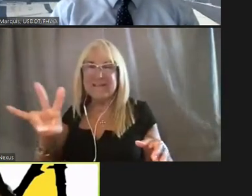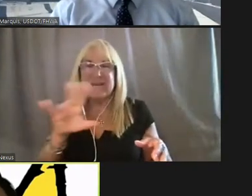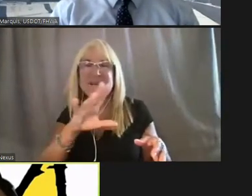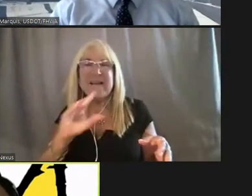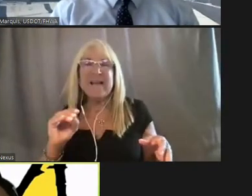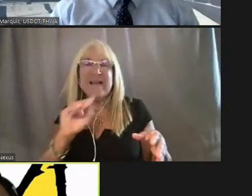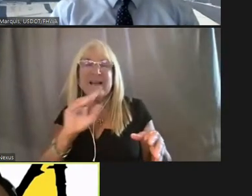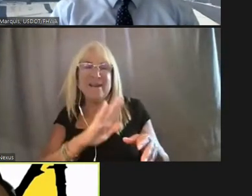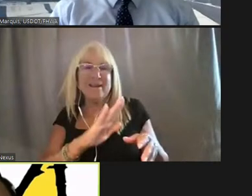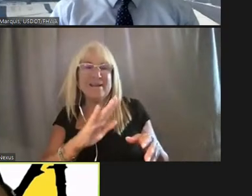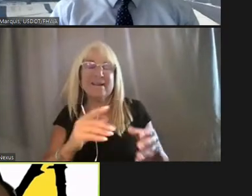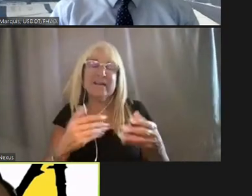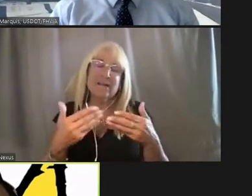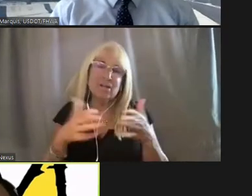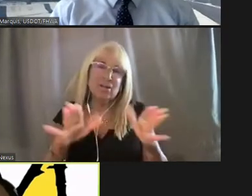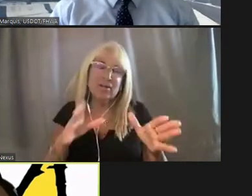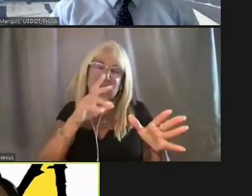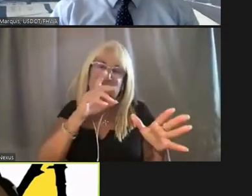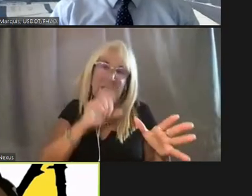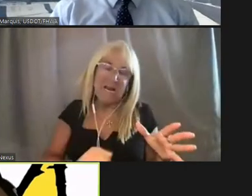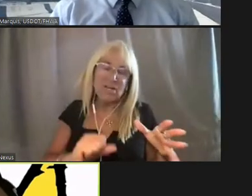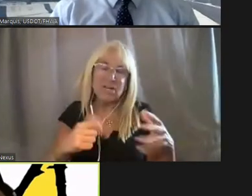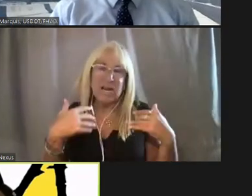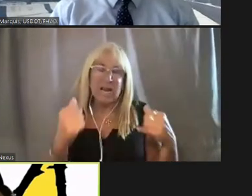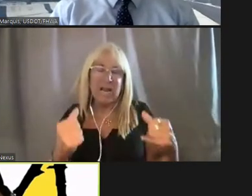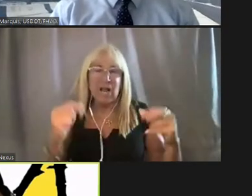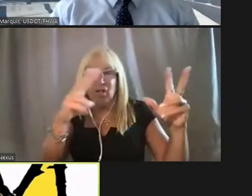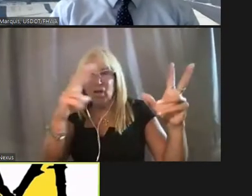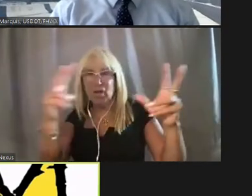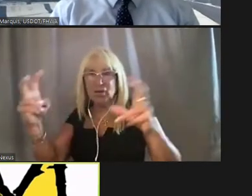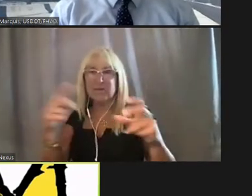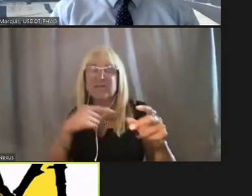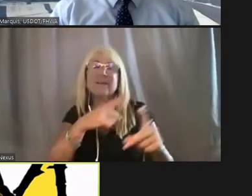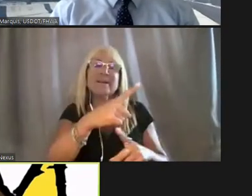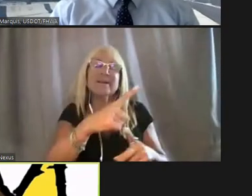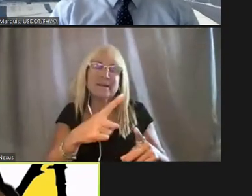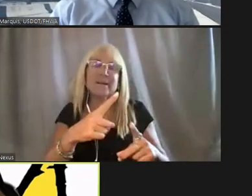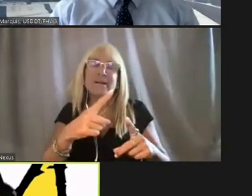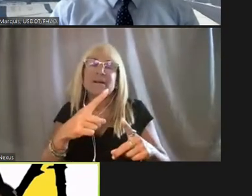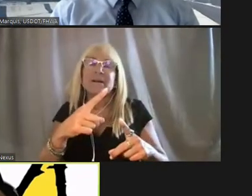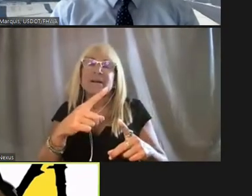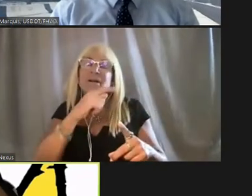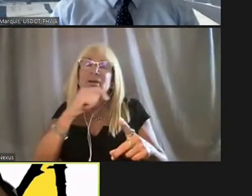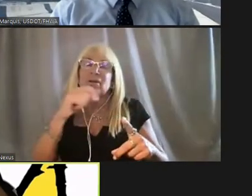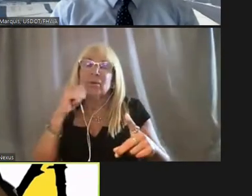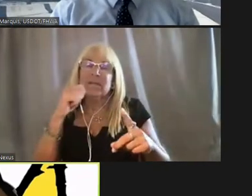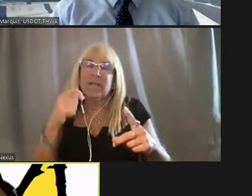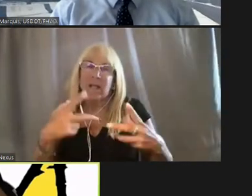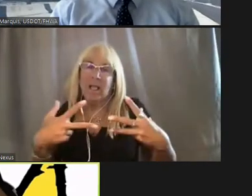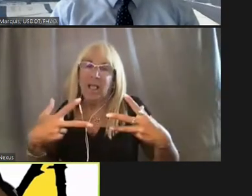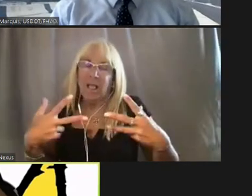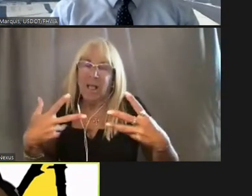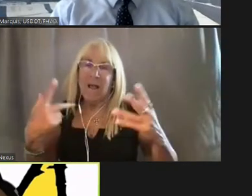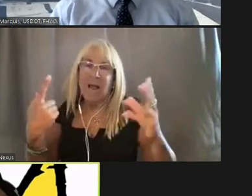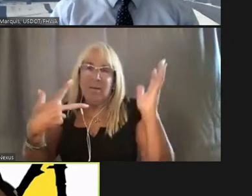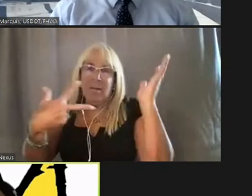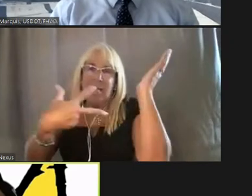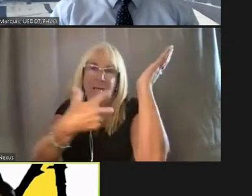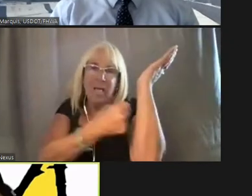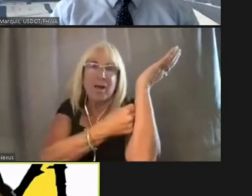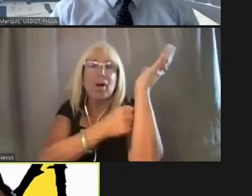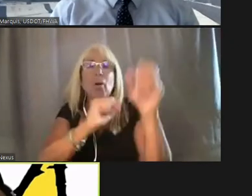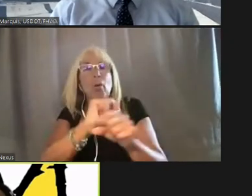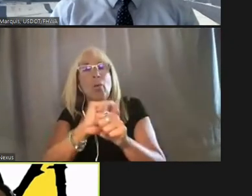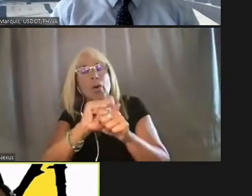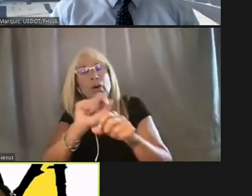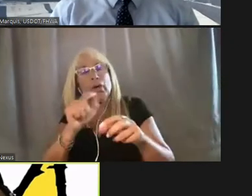agent health issues he's a part of the Twin Towers fund where he incurred massive and life-altering health problems due to working down in that area